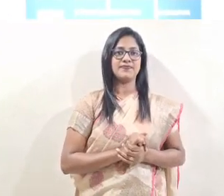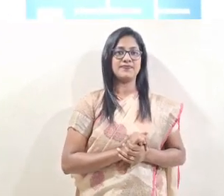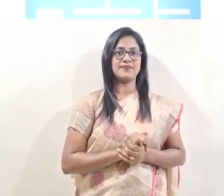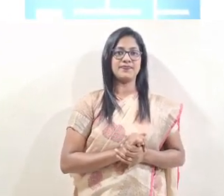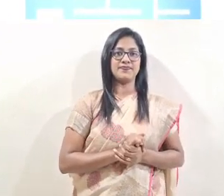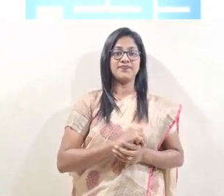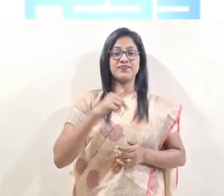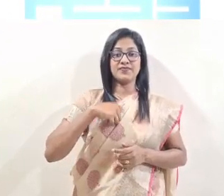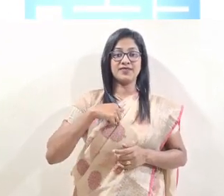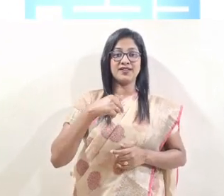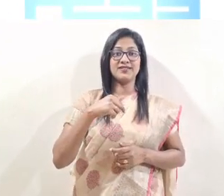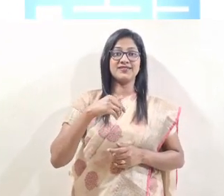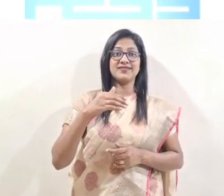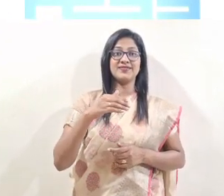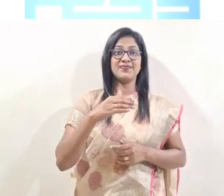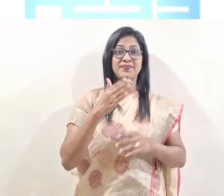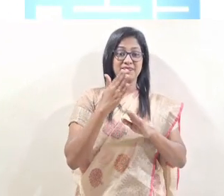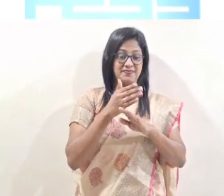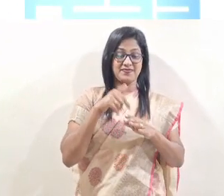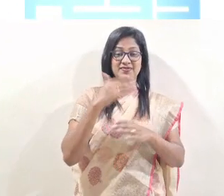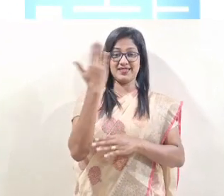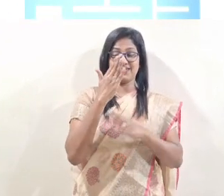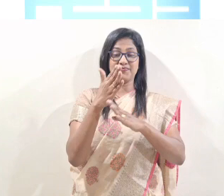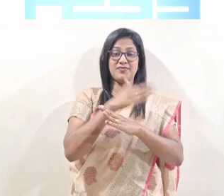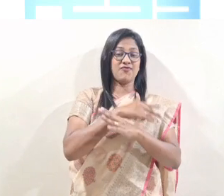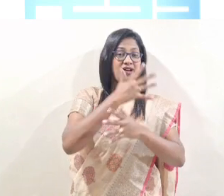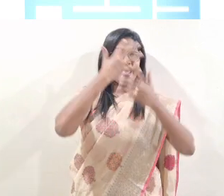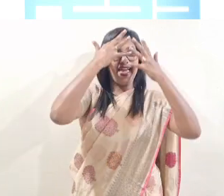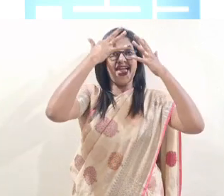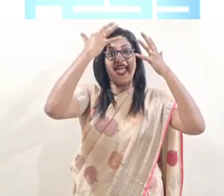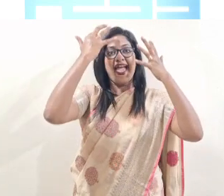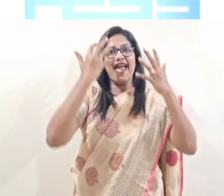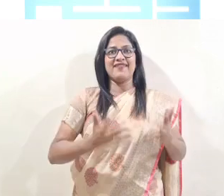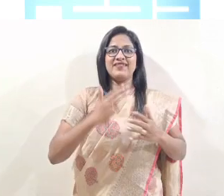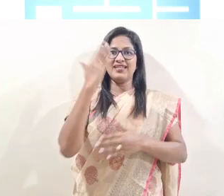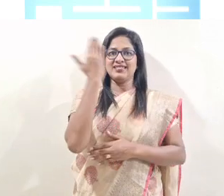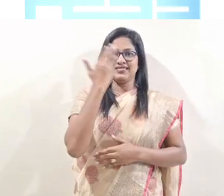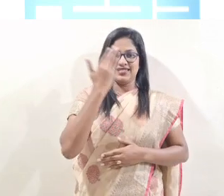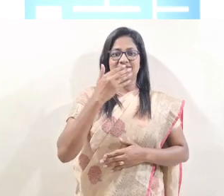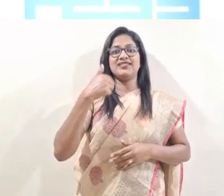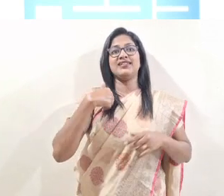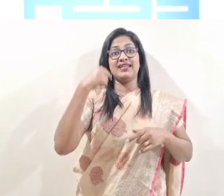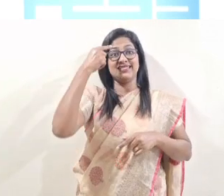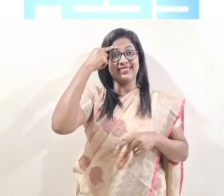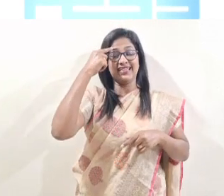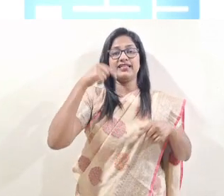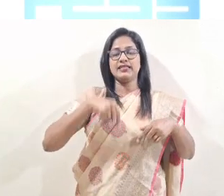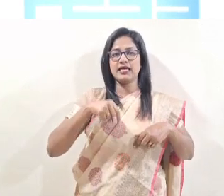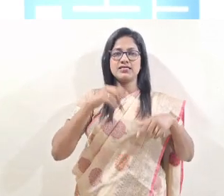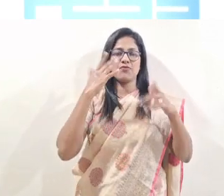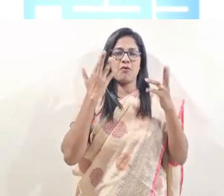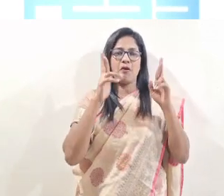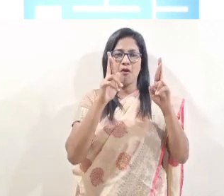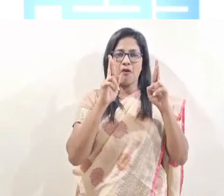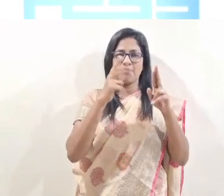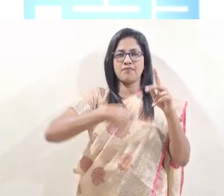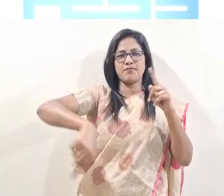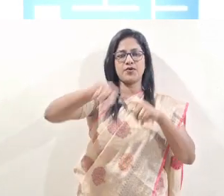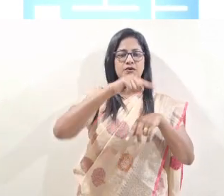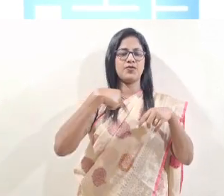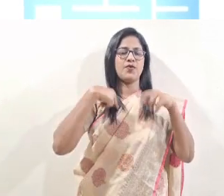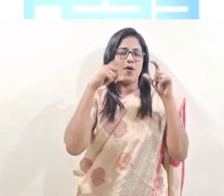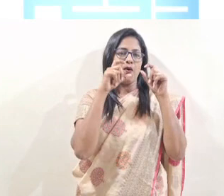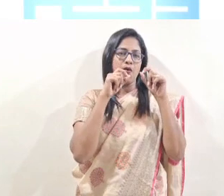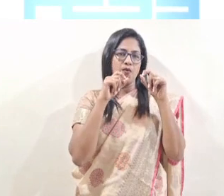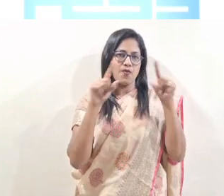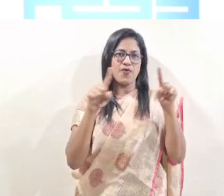It was a pretty heavy session we had before this, and I guess this will be much cooler now